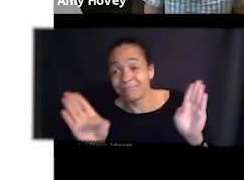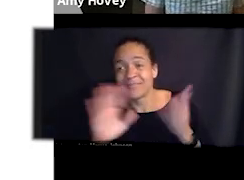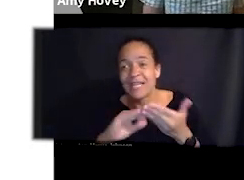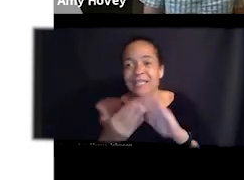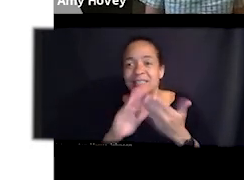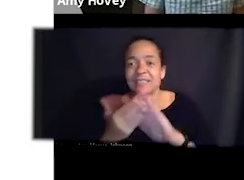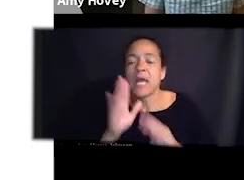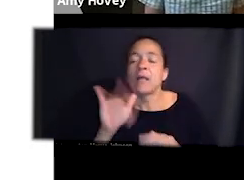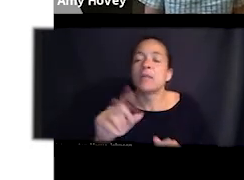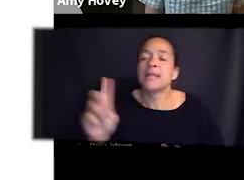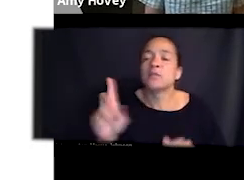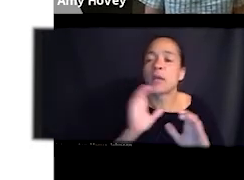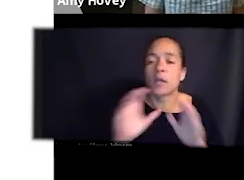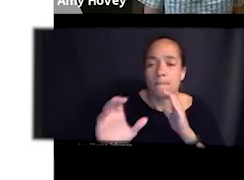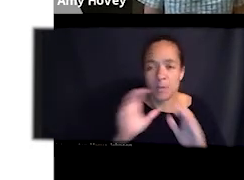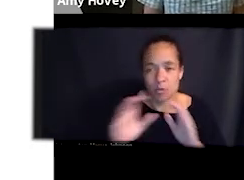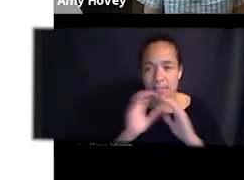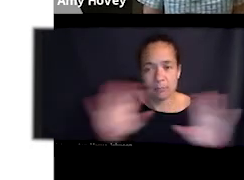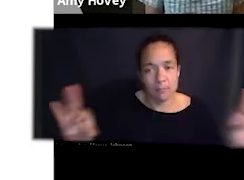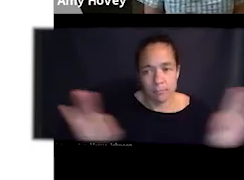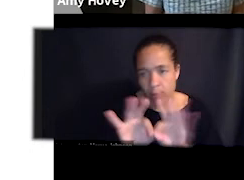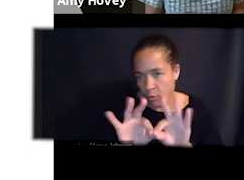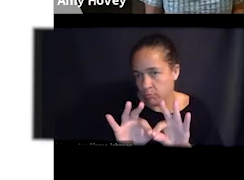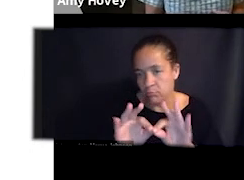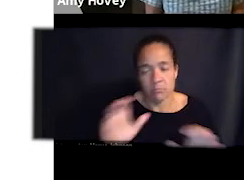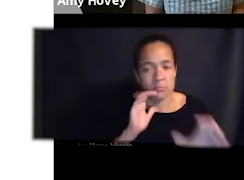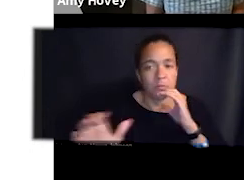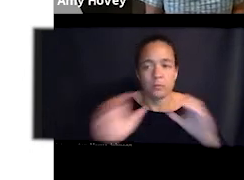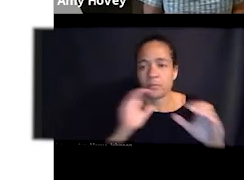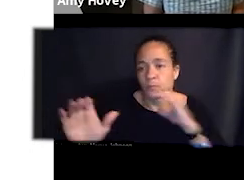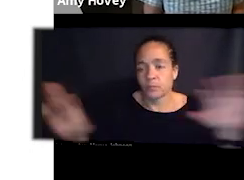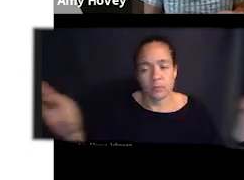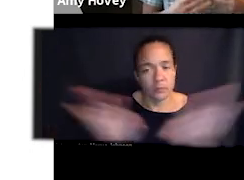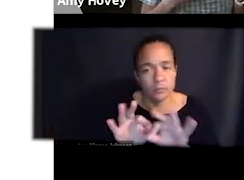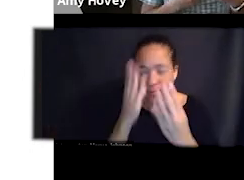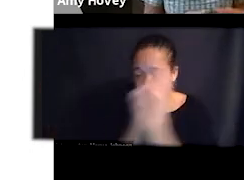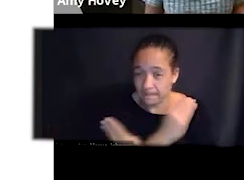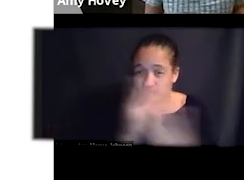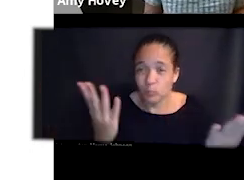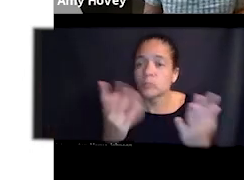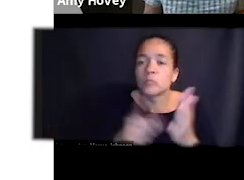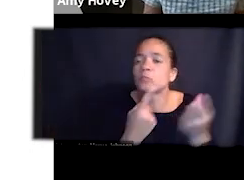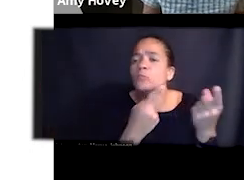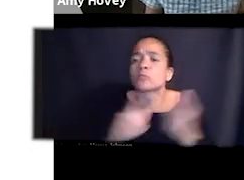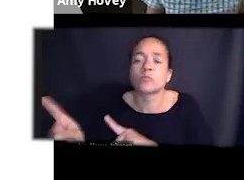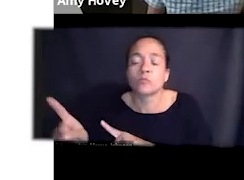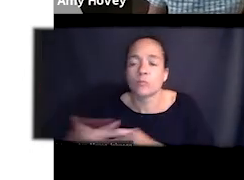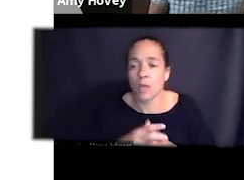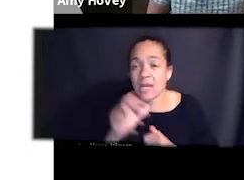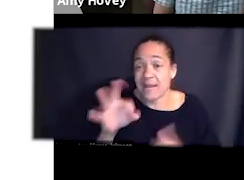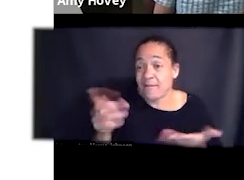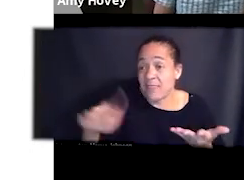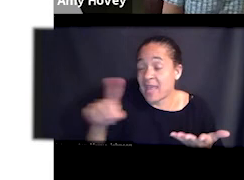communication comes in, I think in a pretty big way, is communicating what's being done if people can't walk out the door and see the